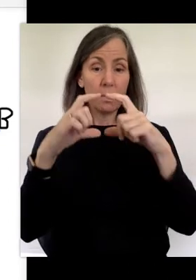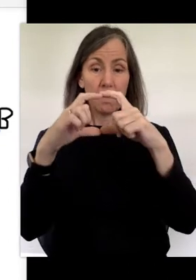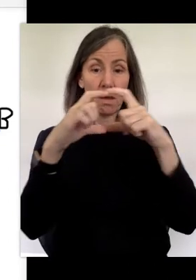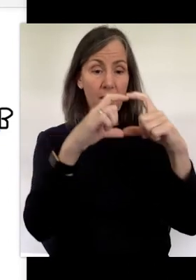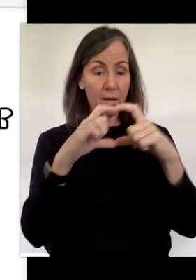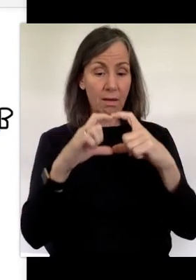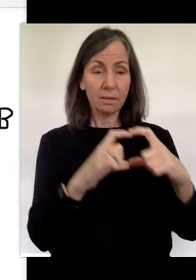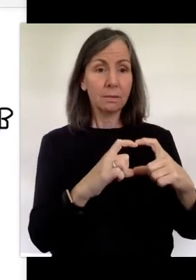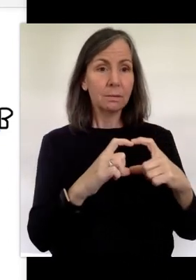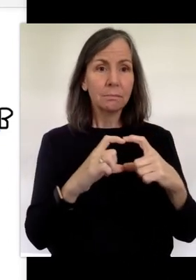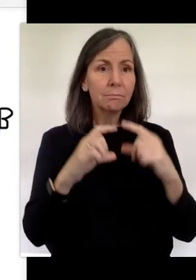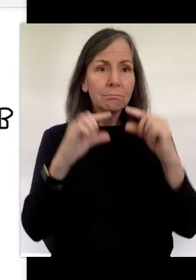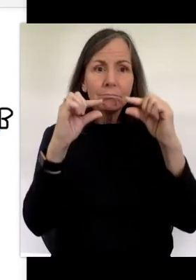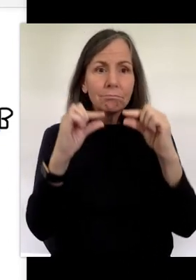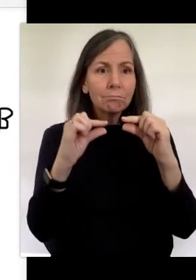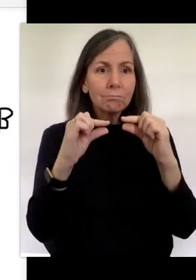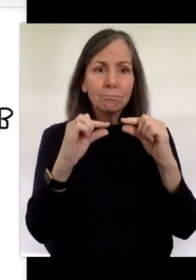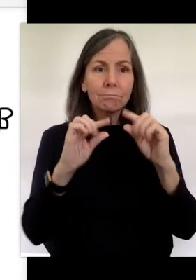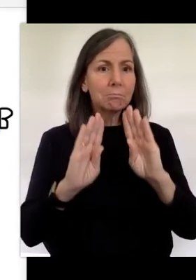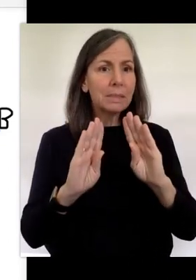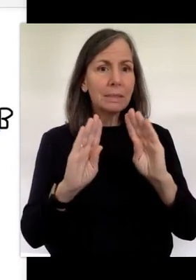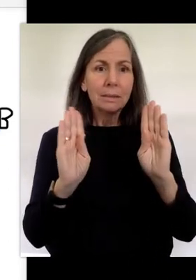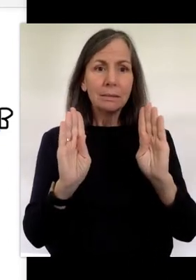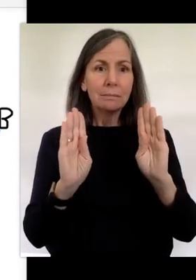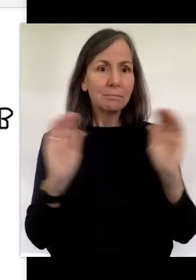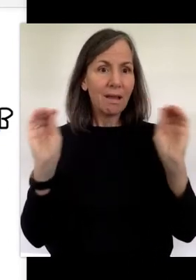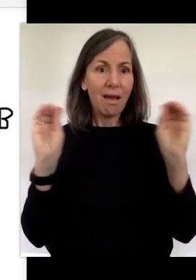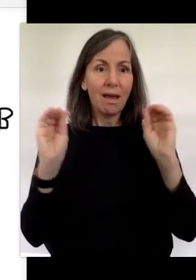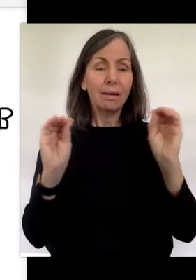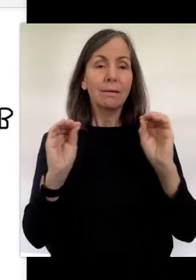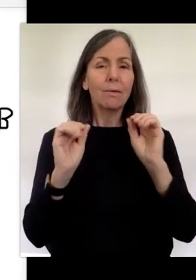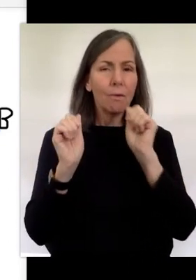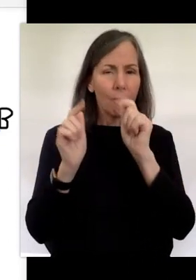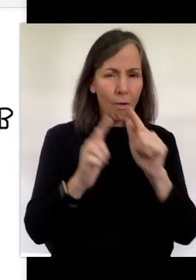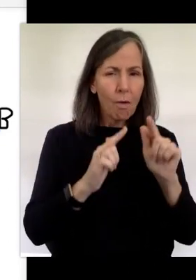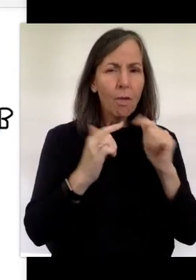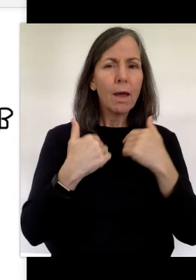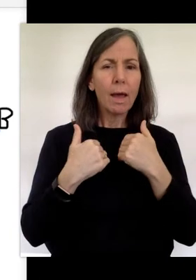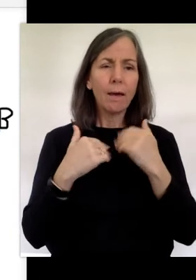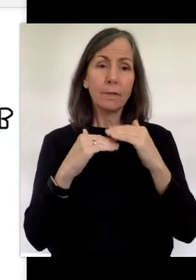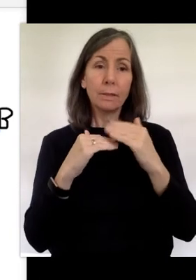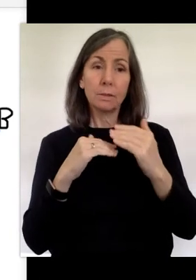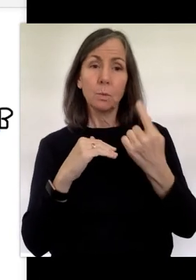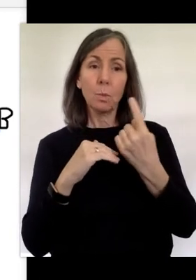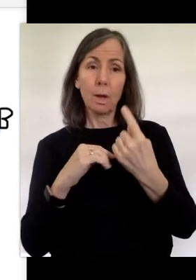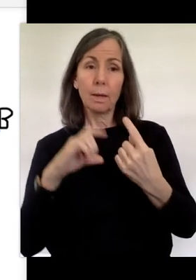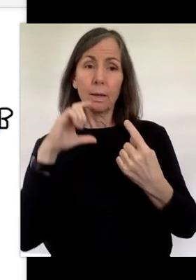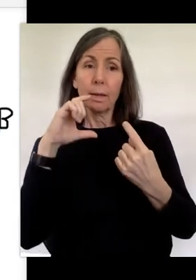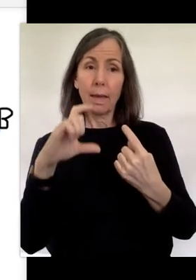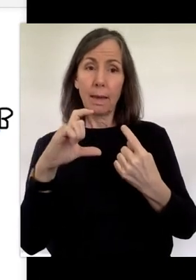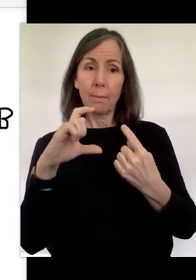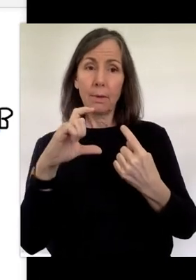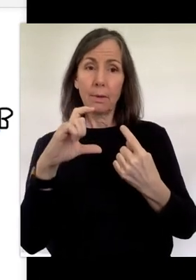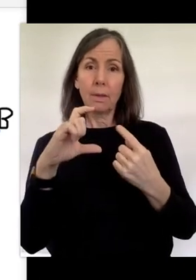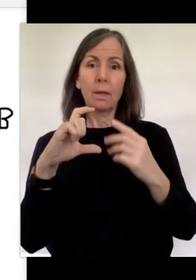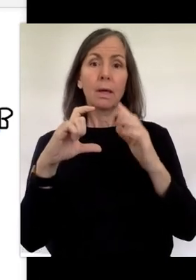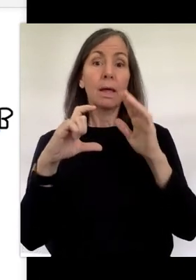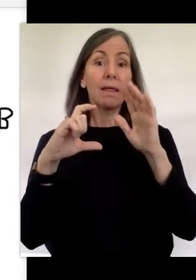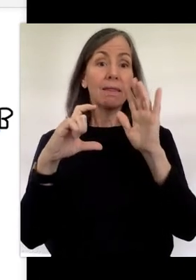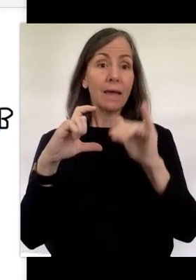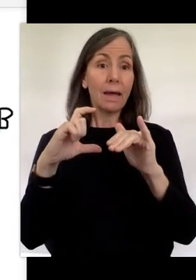b's, and all of them have at least 1 capital. This is called